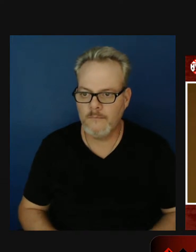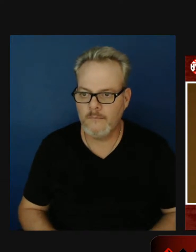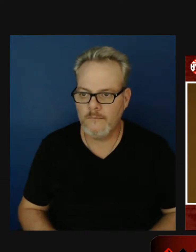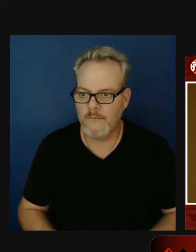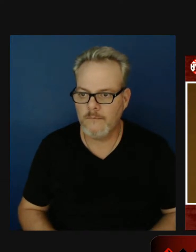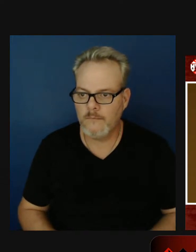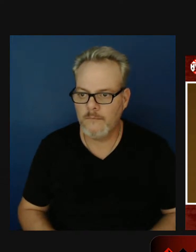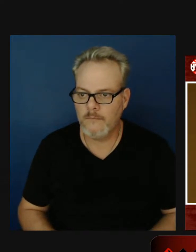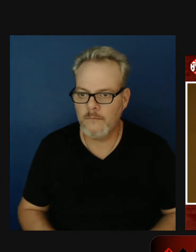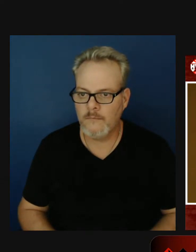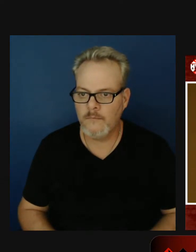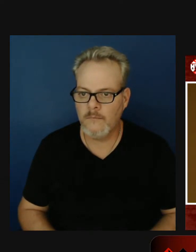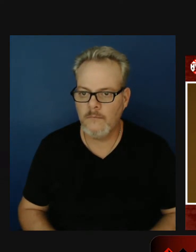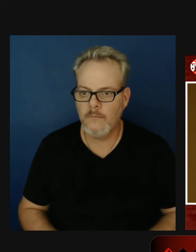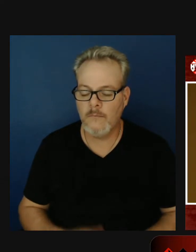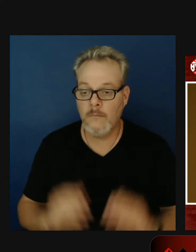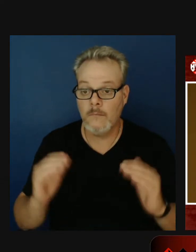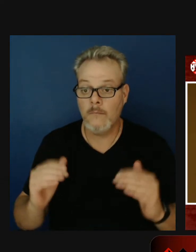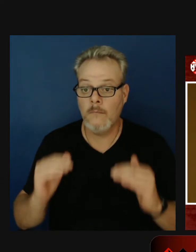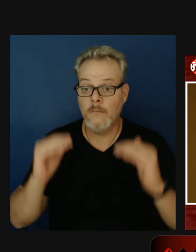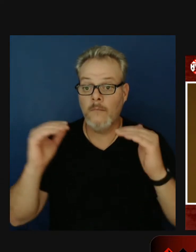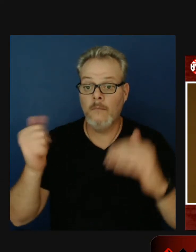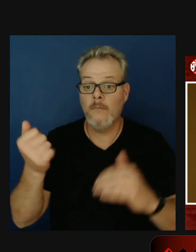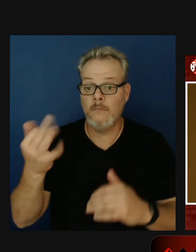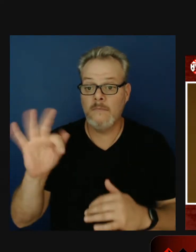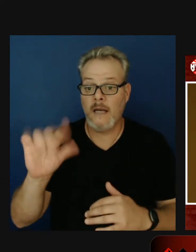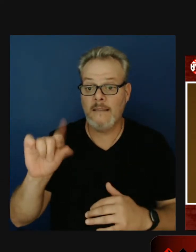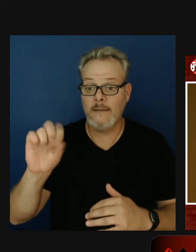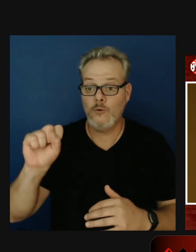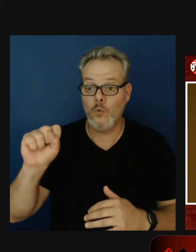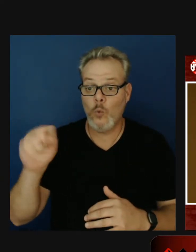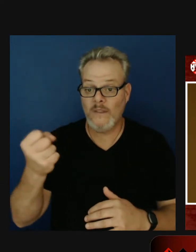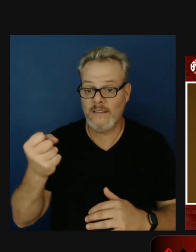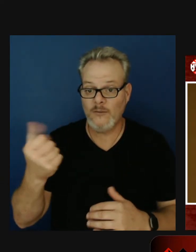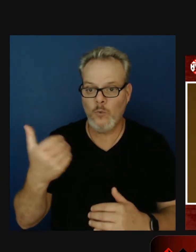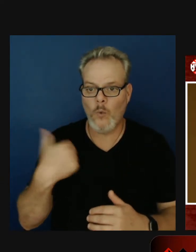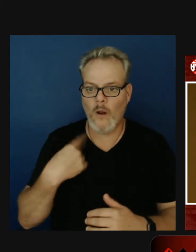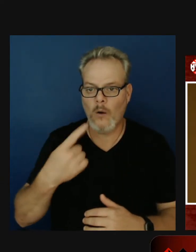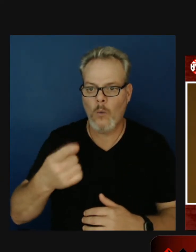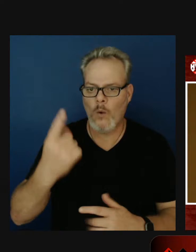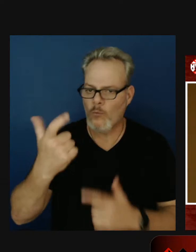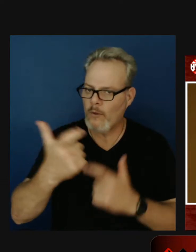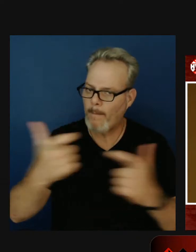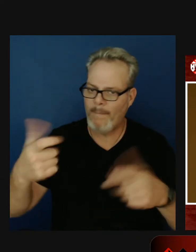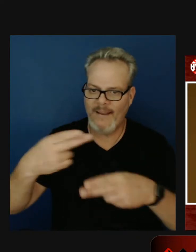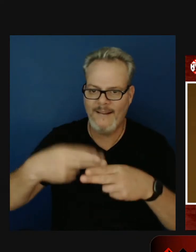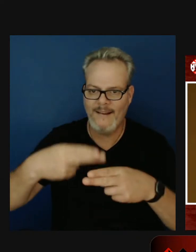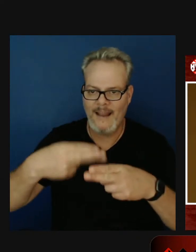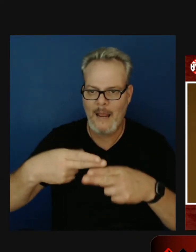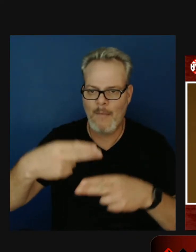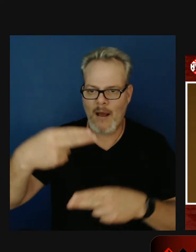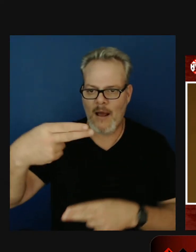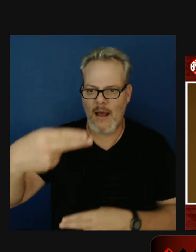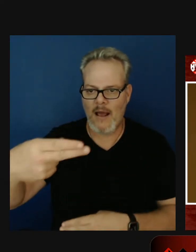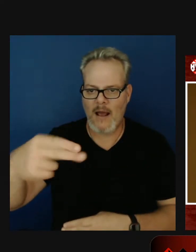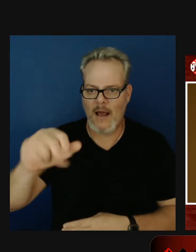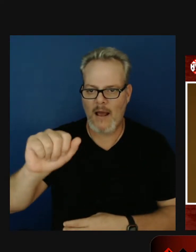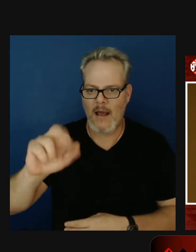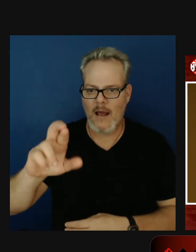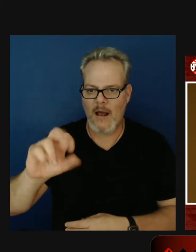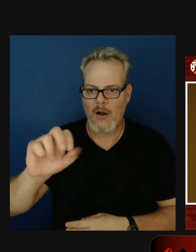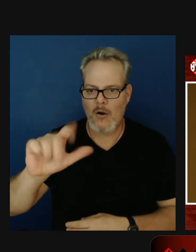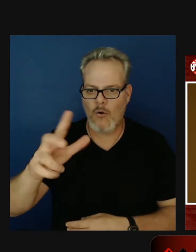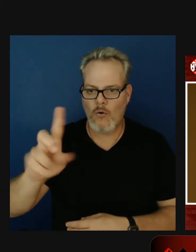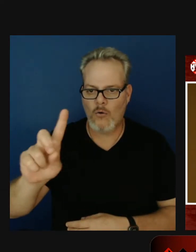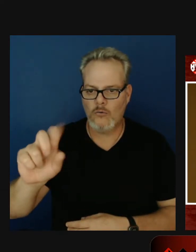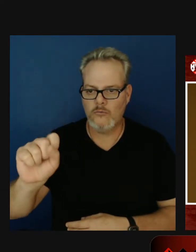Moving up into the 20s, this is when Harold Stearns came out. Harold Stearns was a big name in Hawaiian geology. And the thing he's most